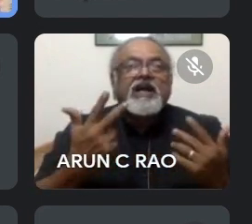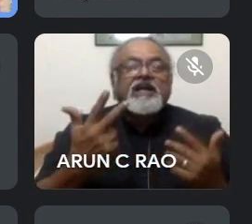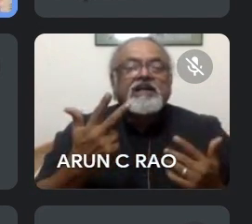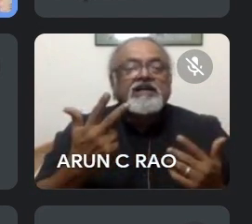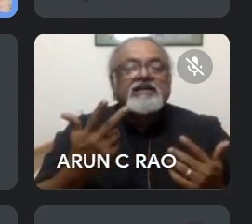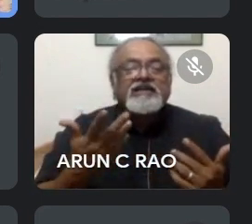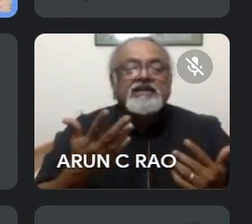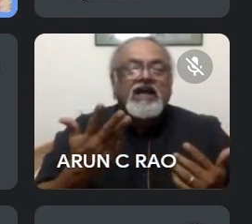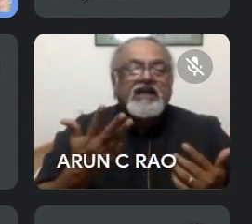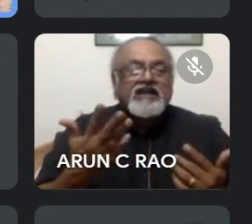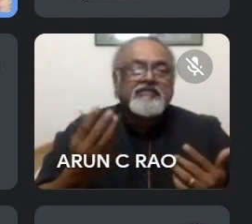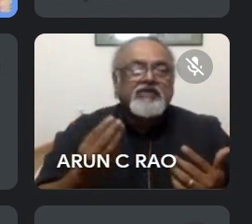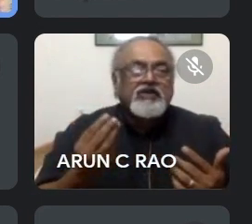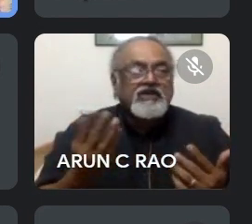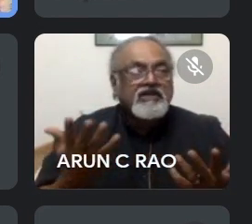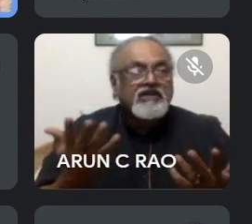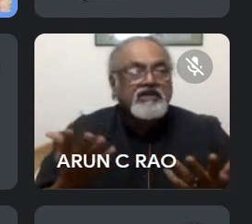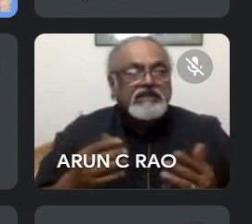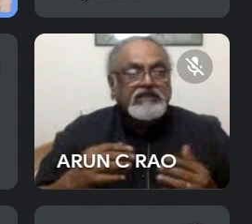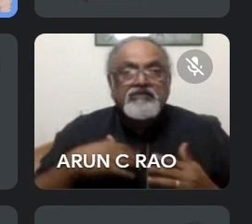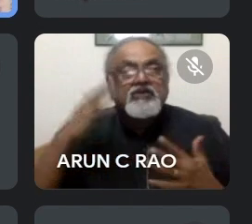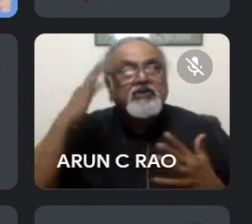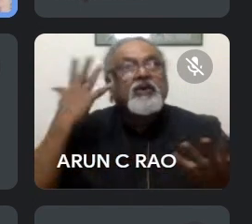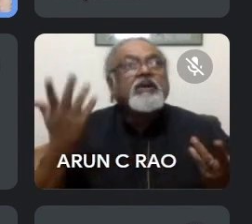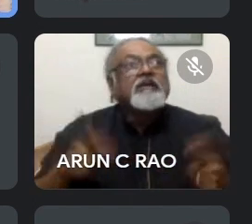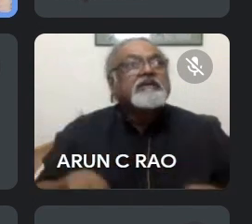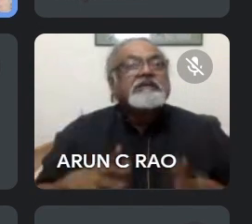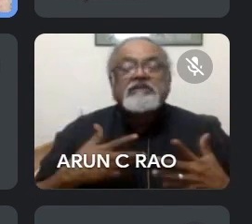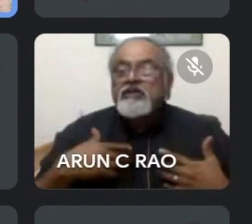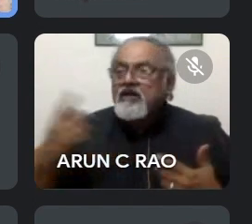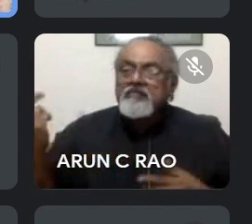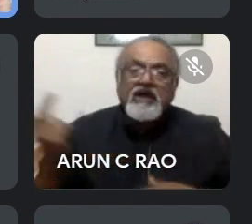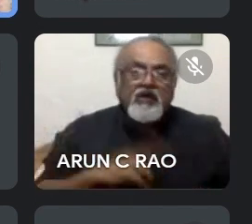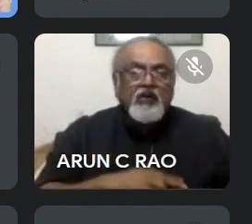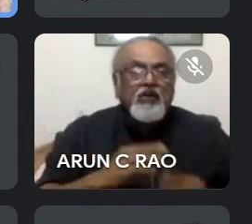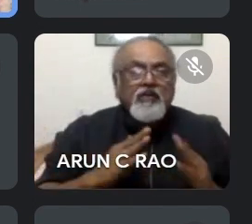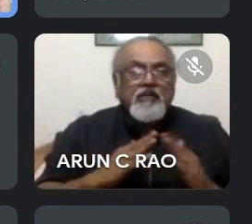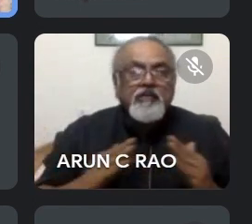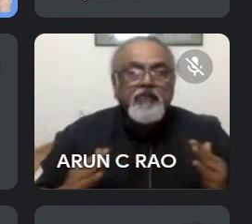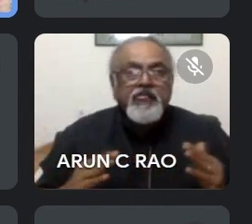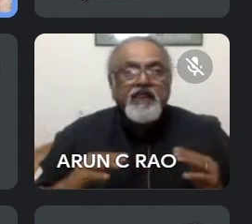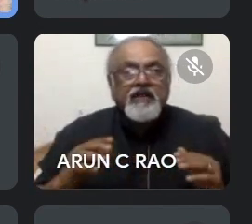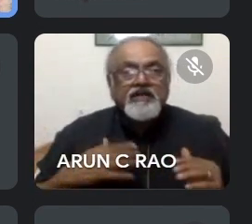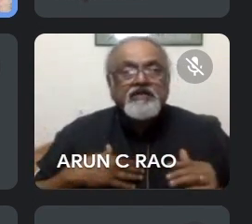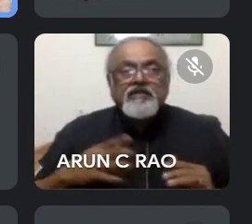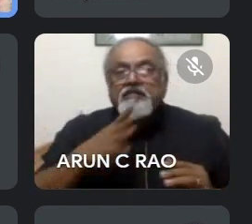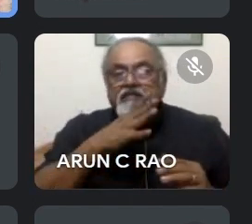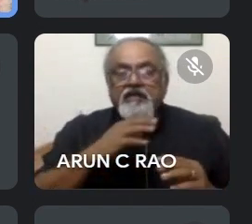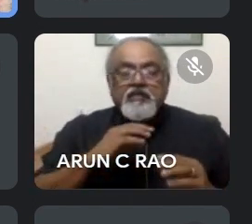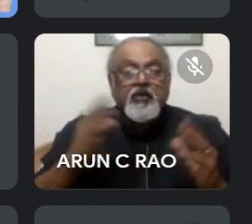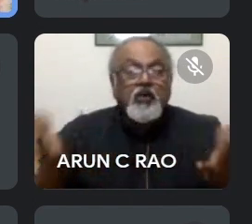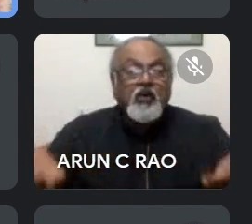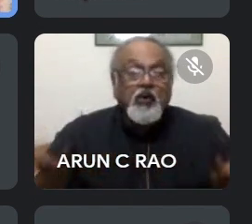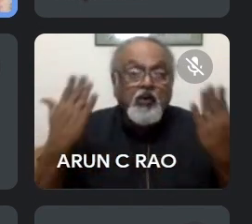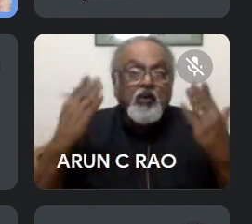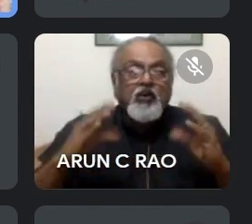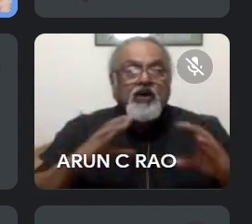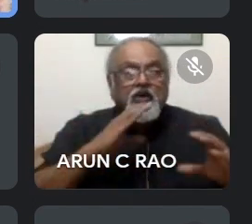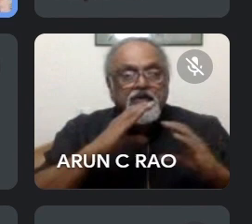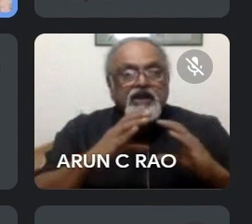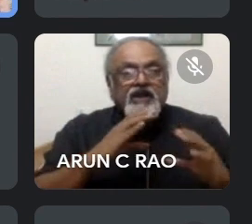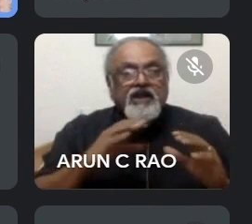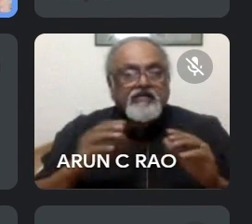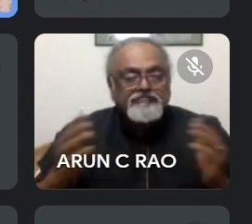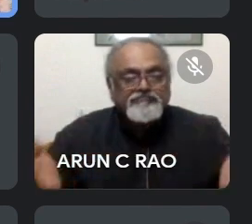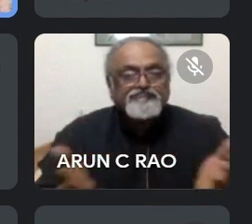know what was happening and such. And then later we come back home, and then my mom was being more cooperative with me, and like she helped me with